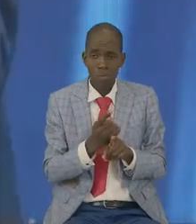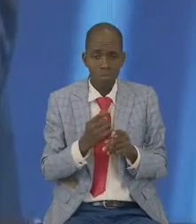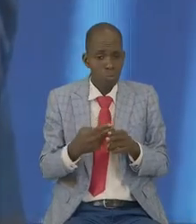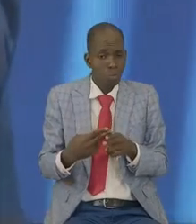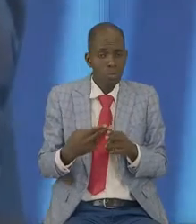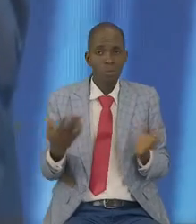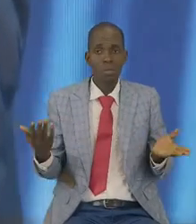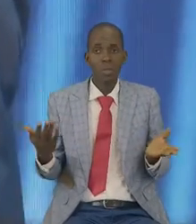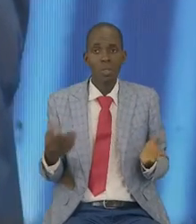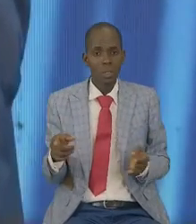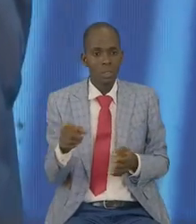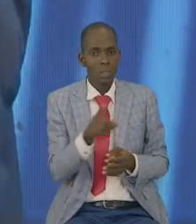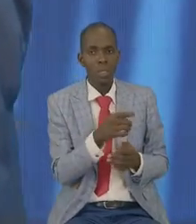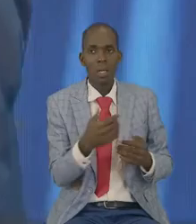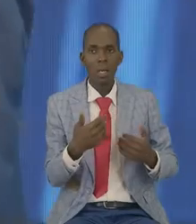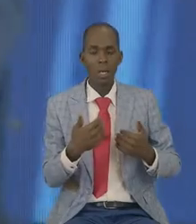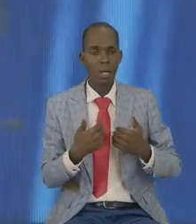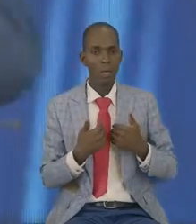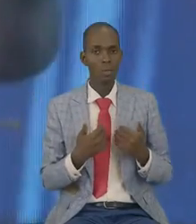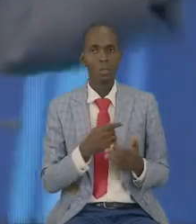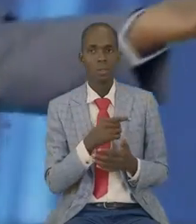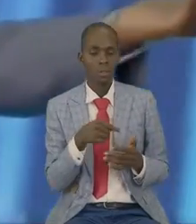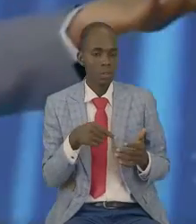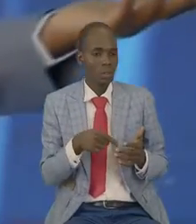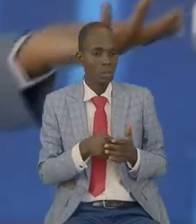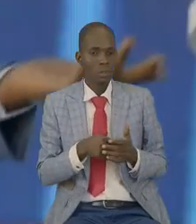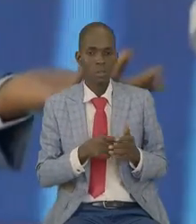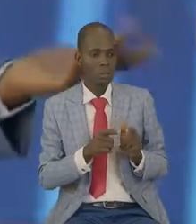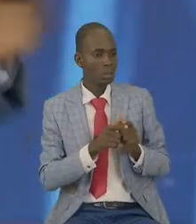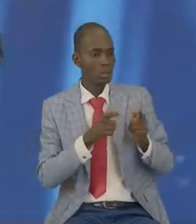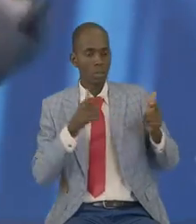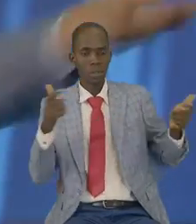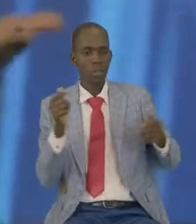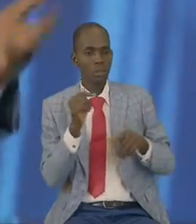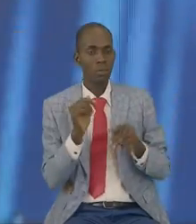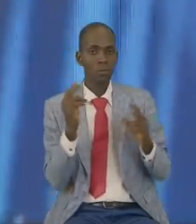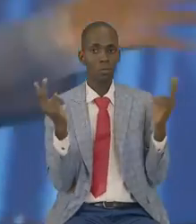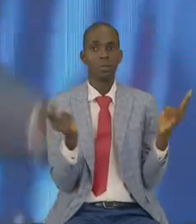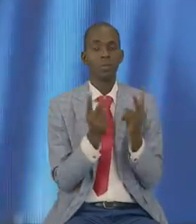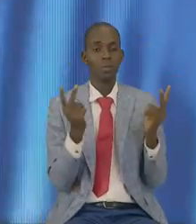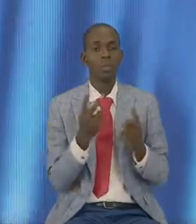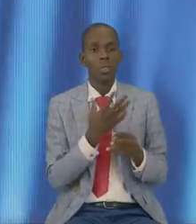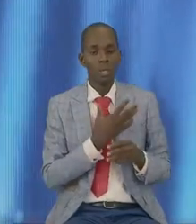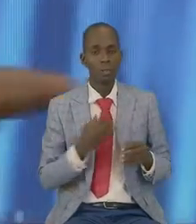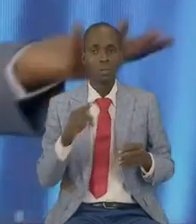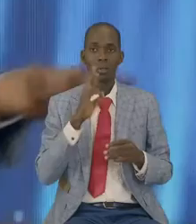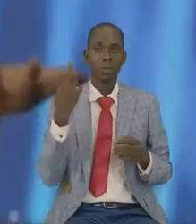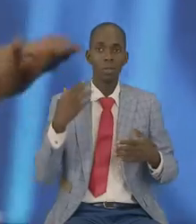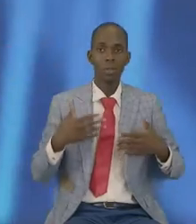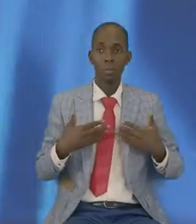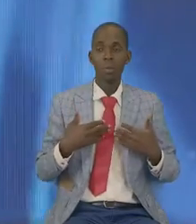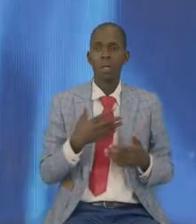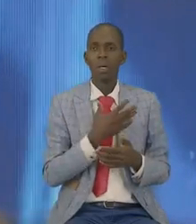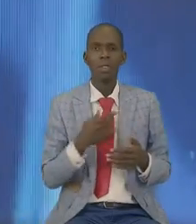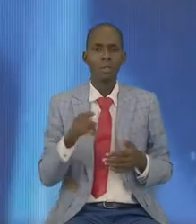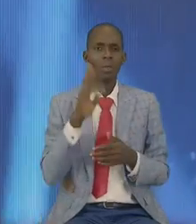had this civil problem, and so international problem, you know, all that would easily overcome them. And they were